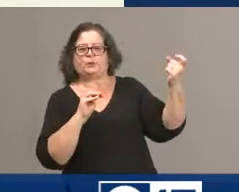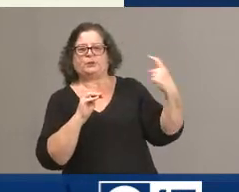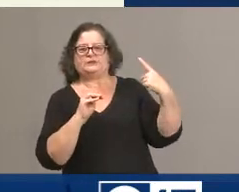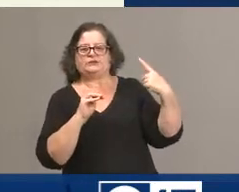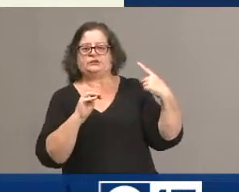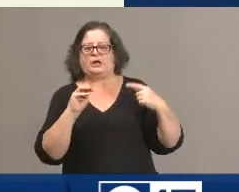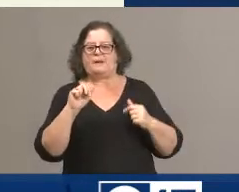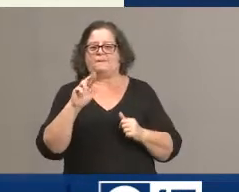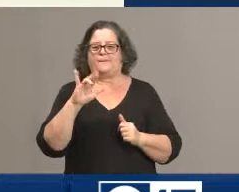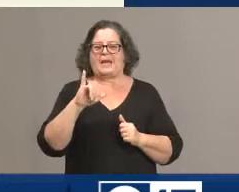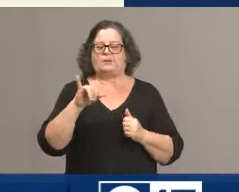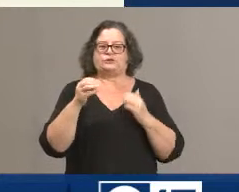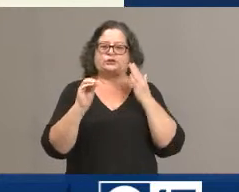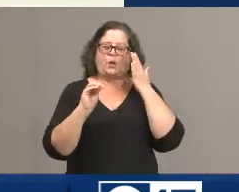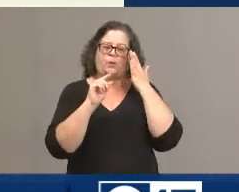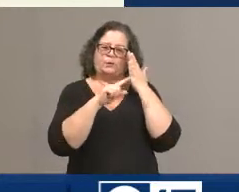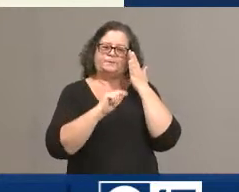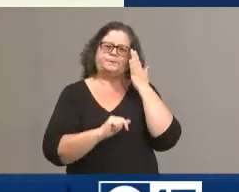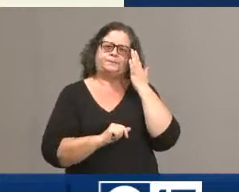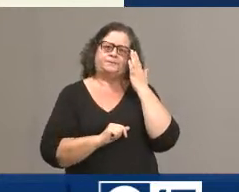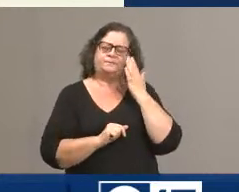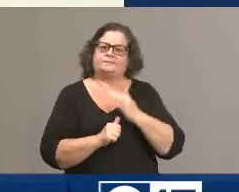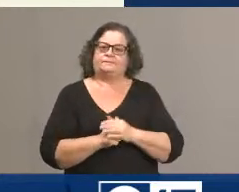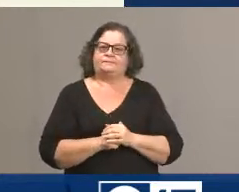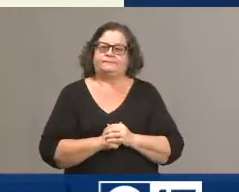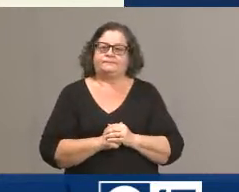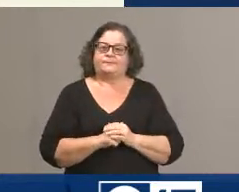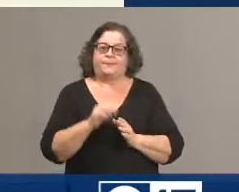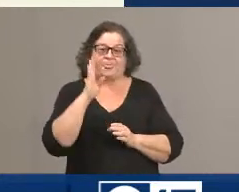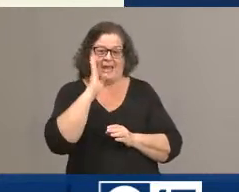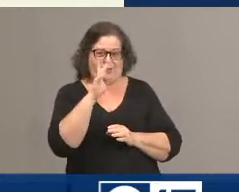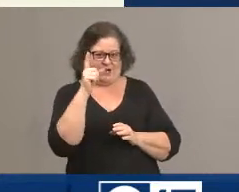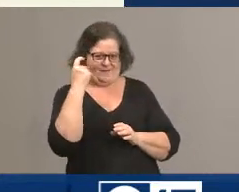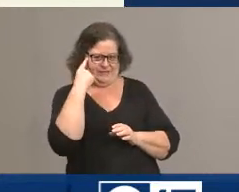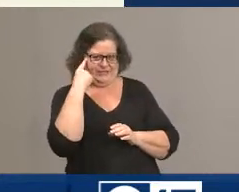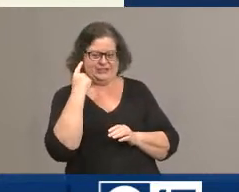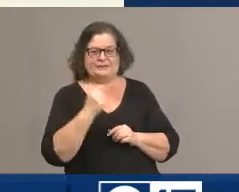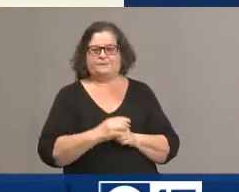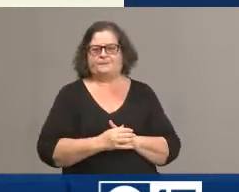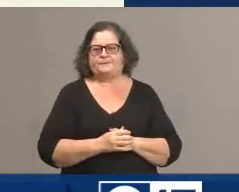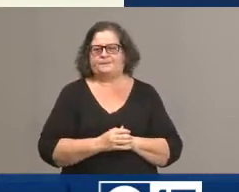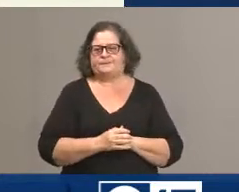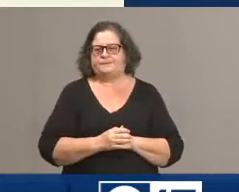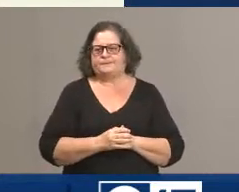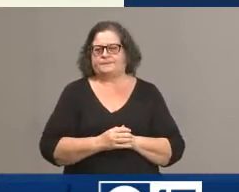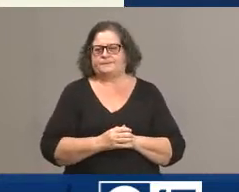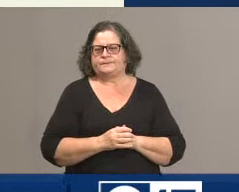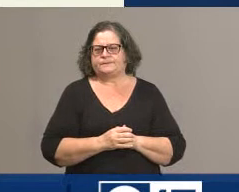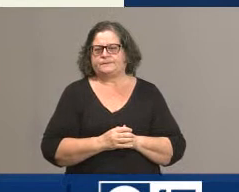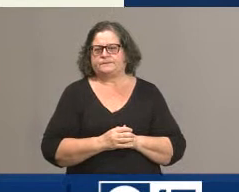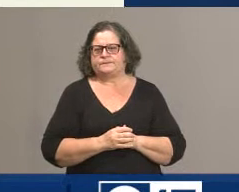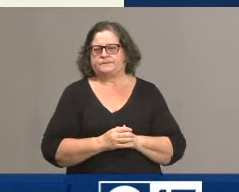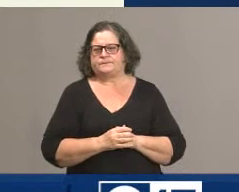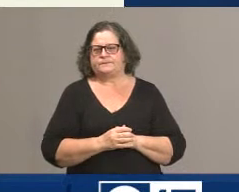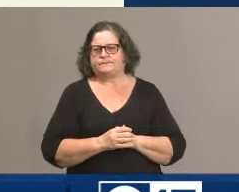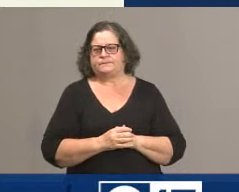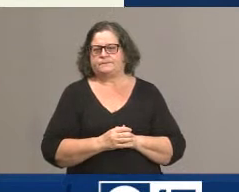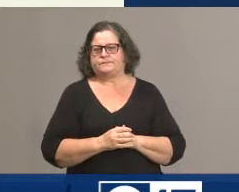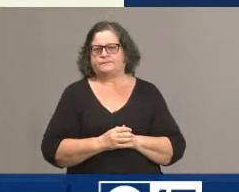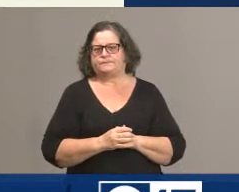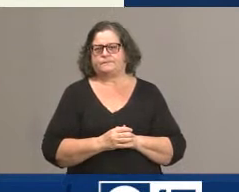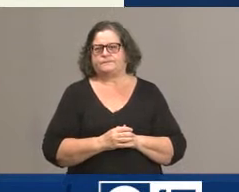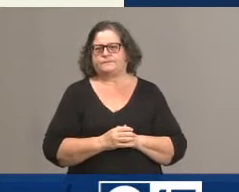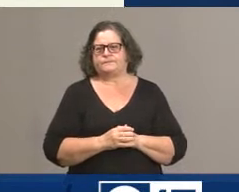Hi, Governor. Hi, Mary Jo. Given that school is in-person school is going to be delayed for a few